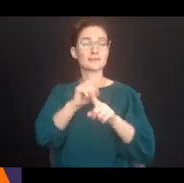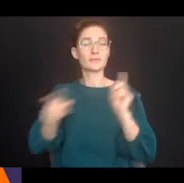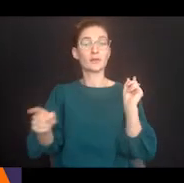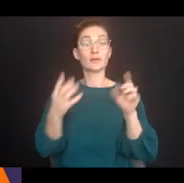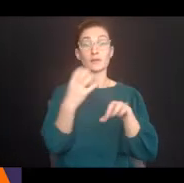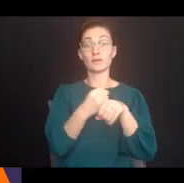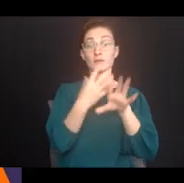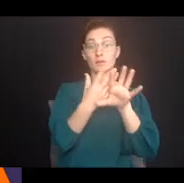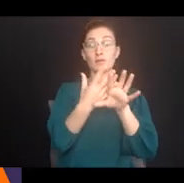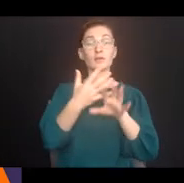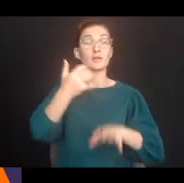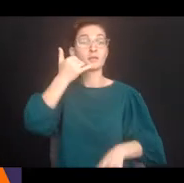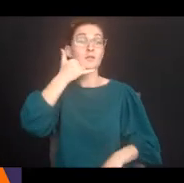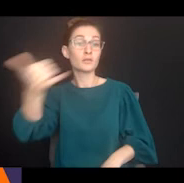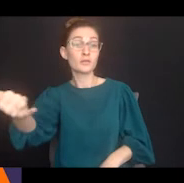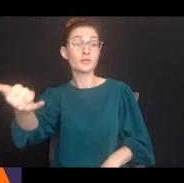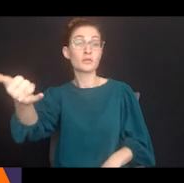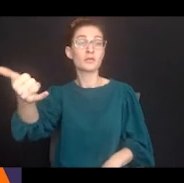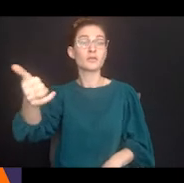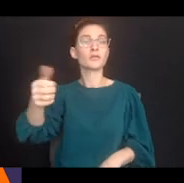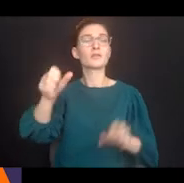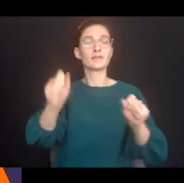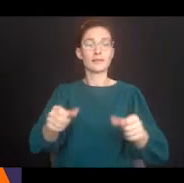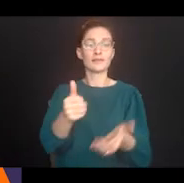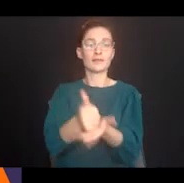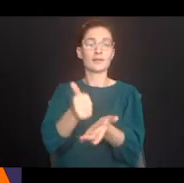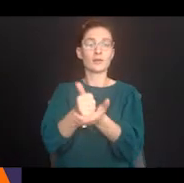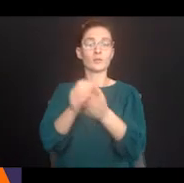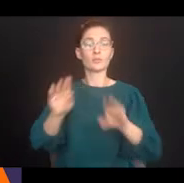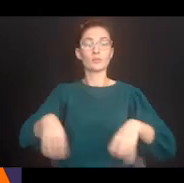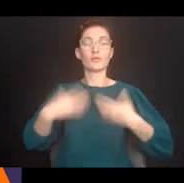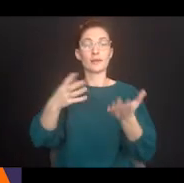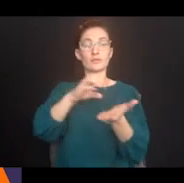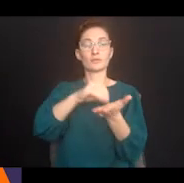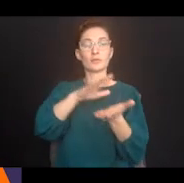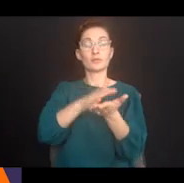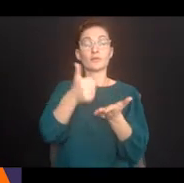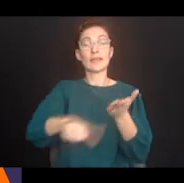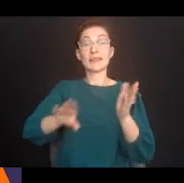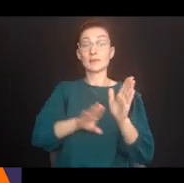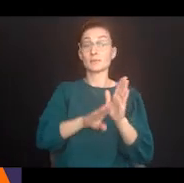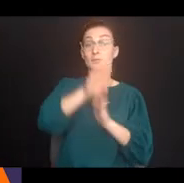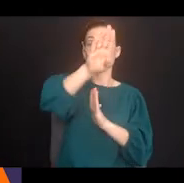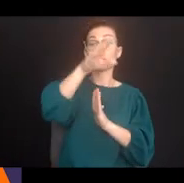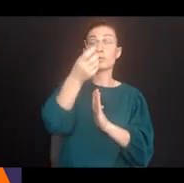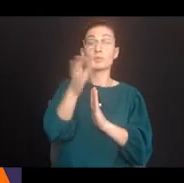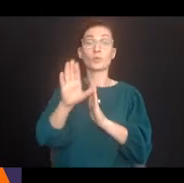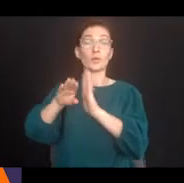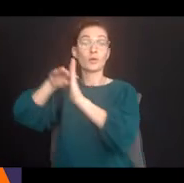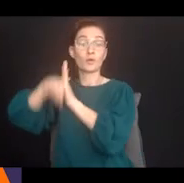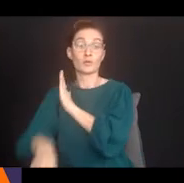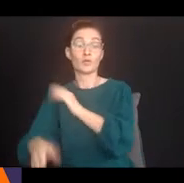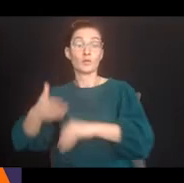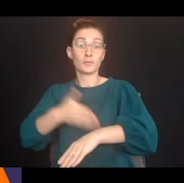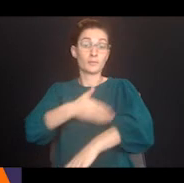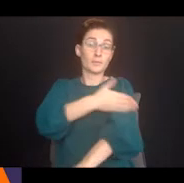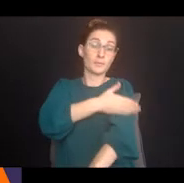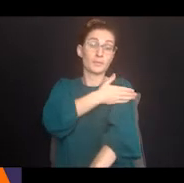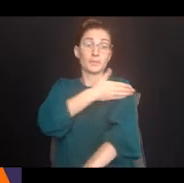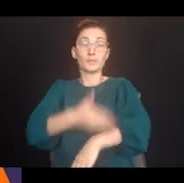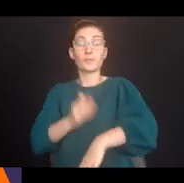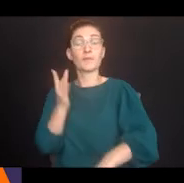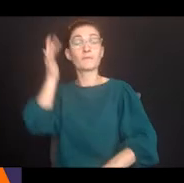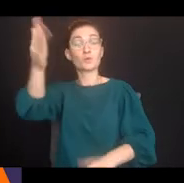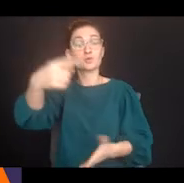differently. Video or audio recording the student periodically can help provide a record of any progression or regression for future